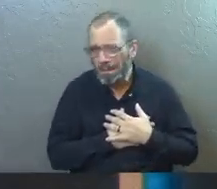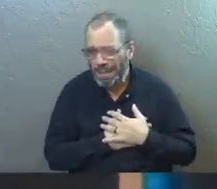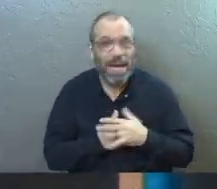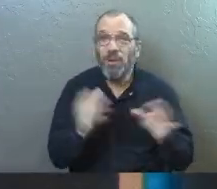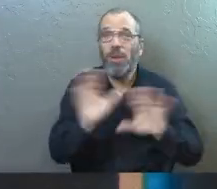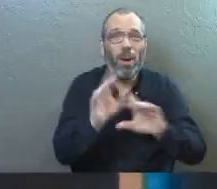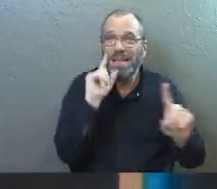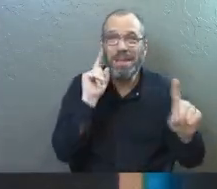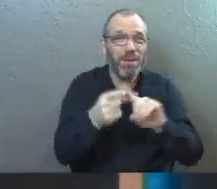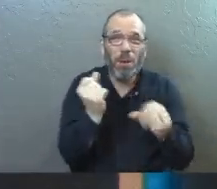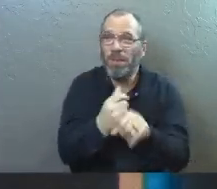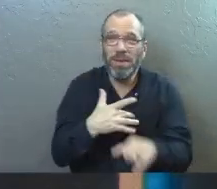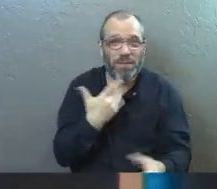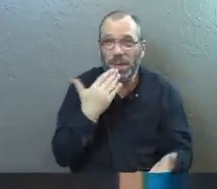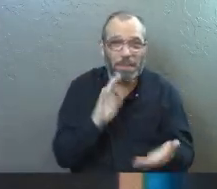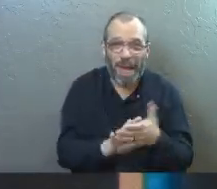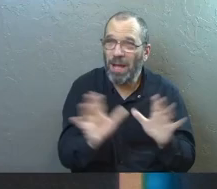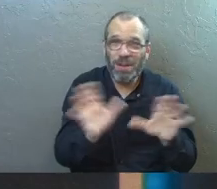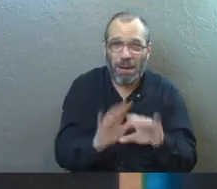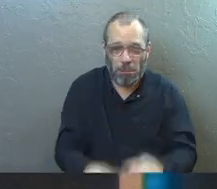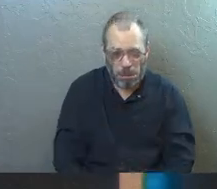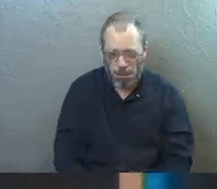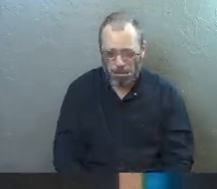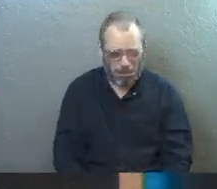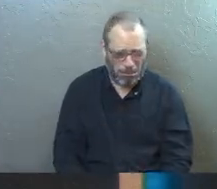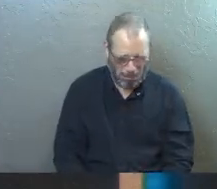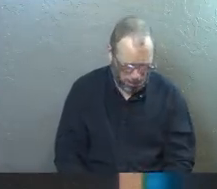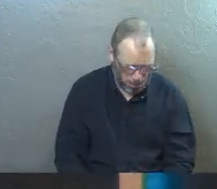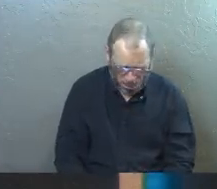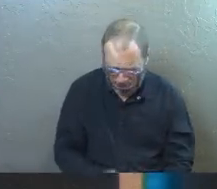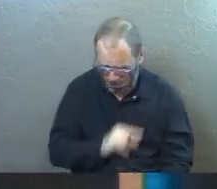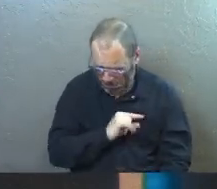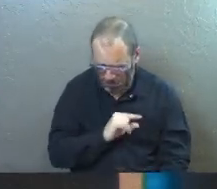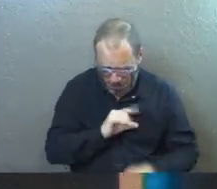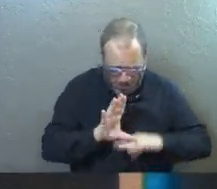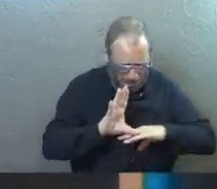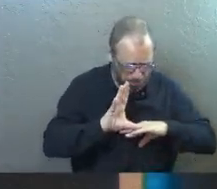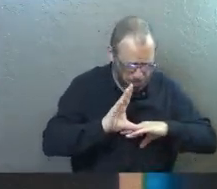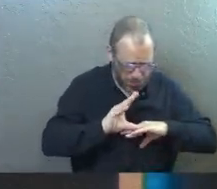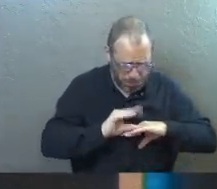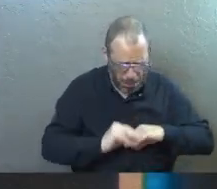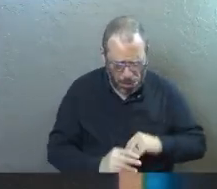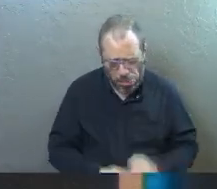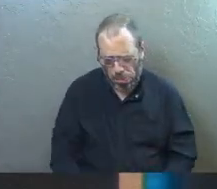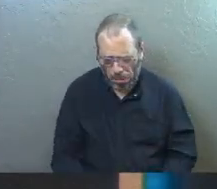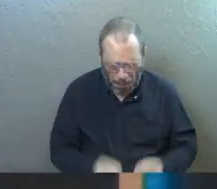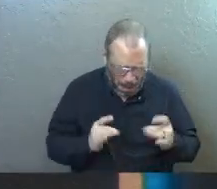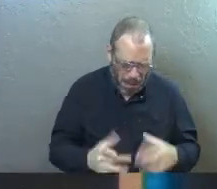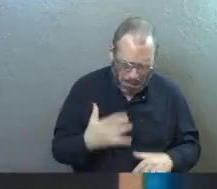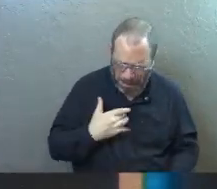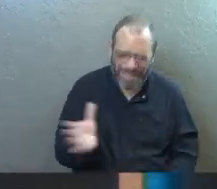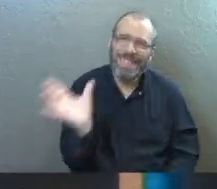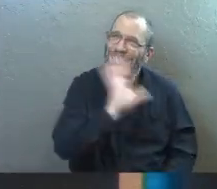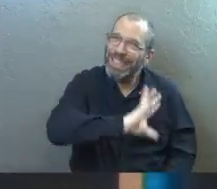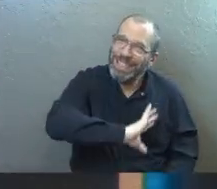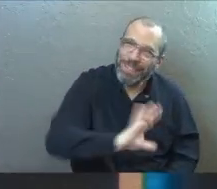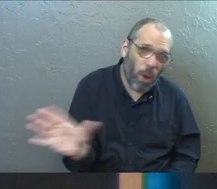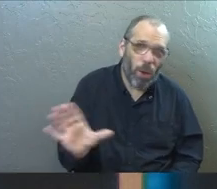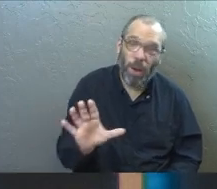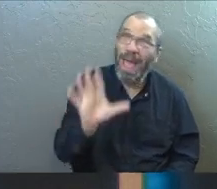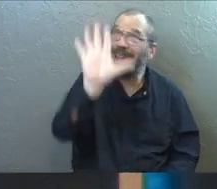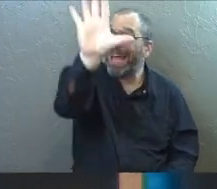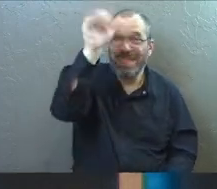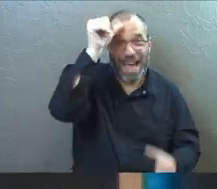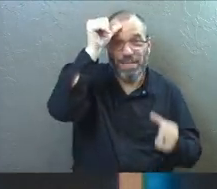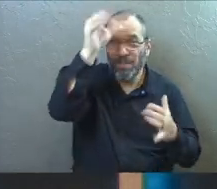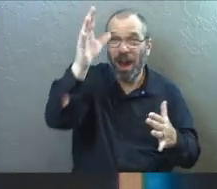It's not the goal of today. The goal is not that we just feel so low and so depleted and so just that we learn to hate ourselves. That's never the goal. And that's not the Father's heart